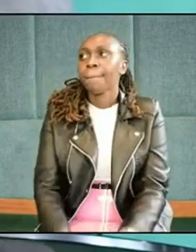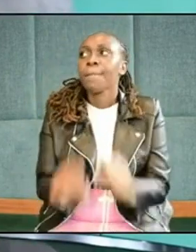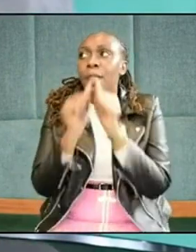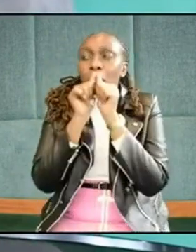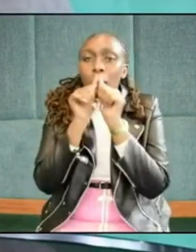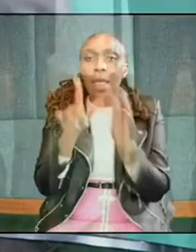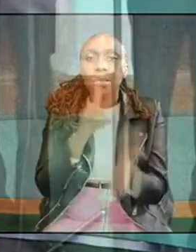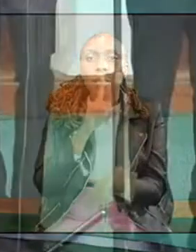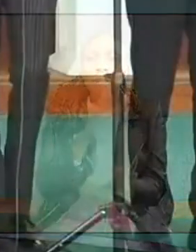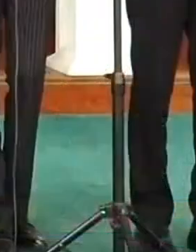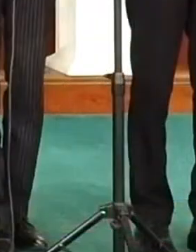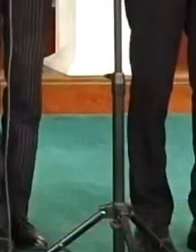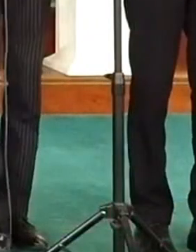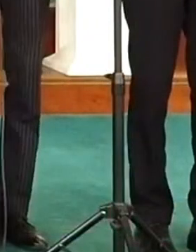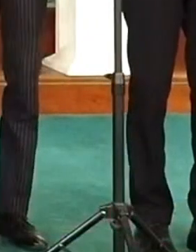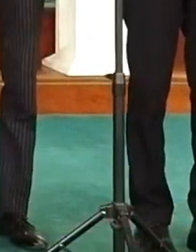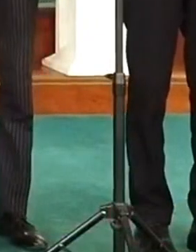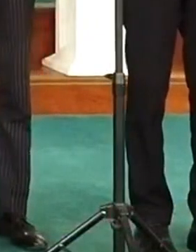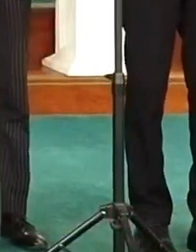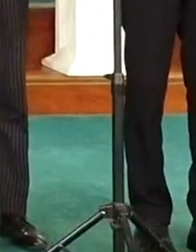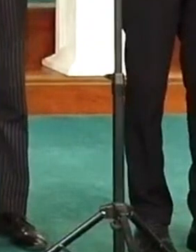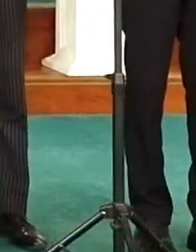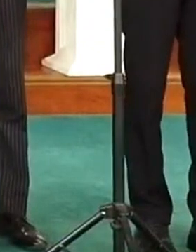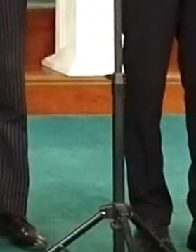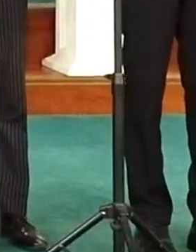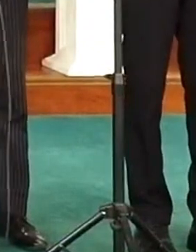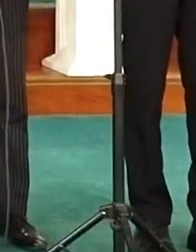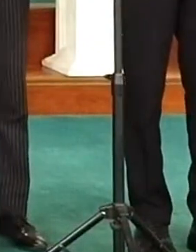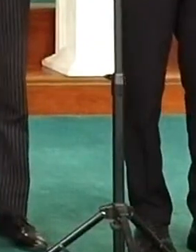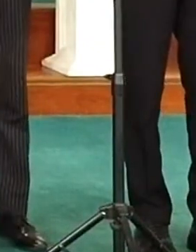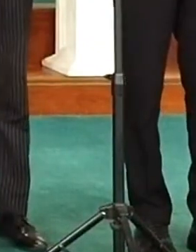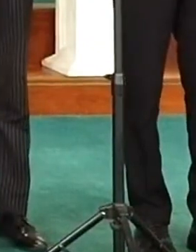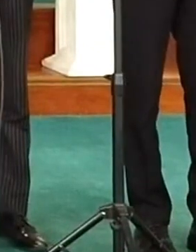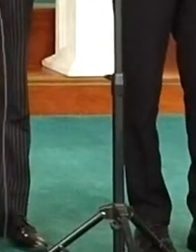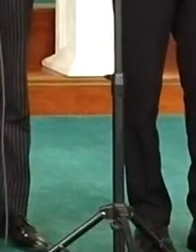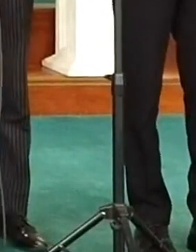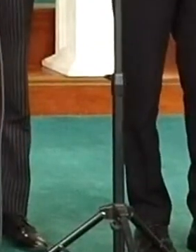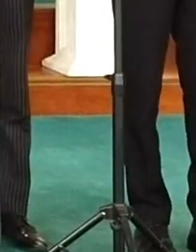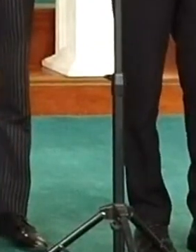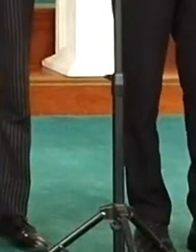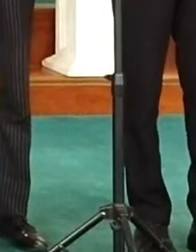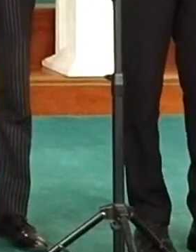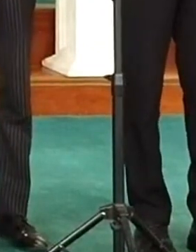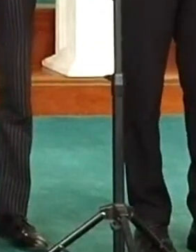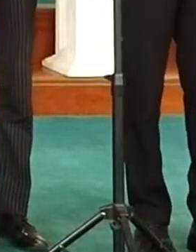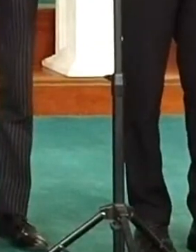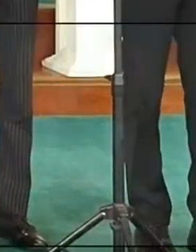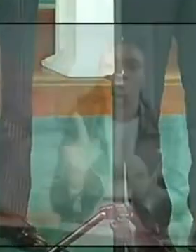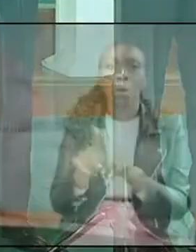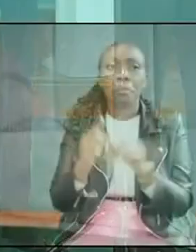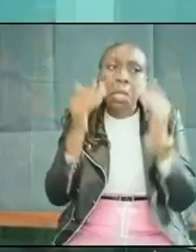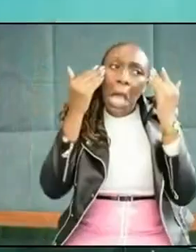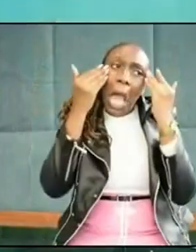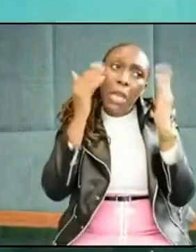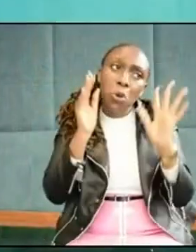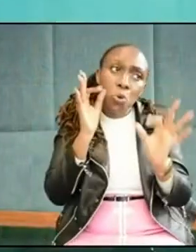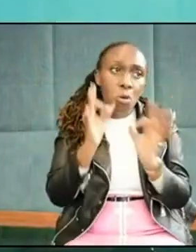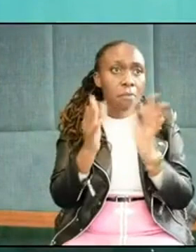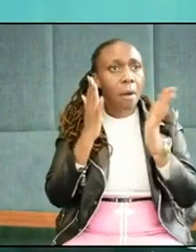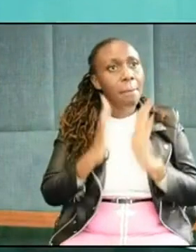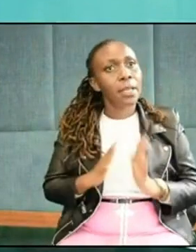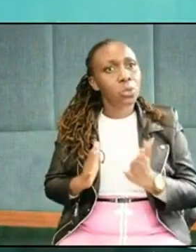Blessed assurance, Jesus is mine. This is my story. This is my song. I don't know if there is someone